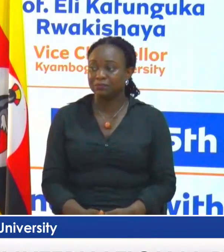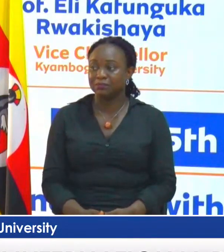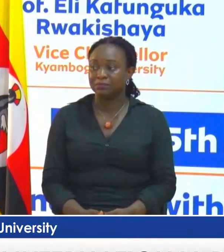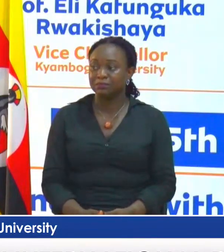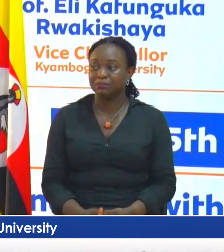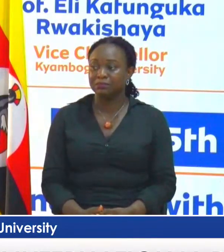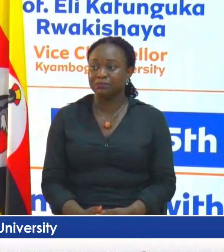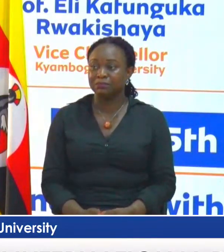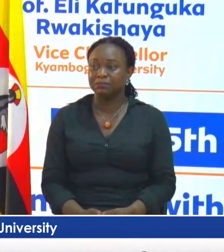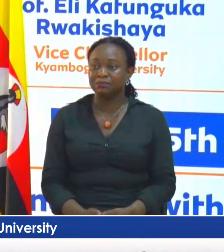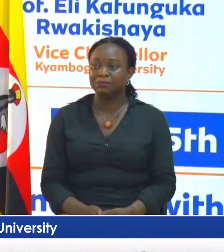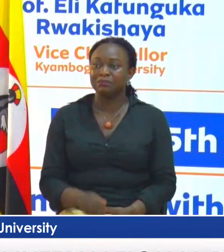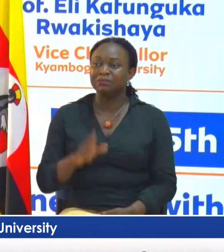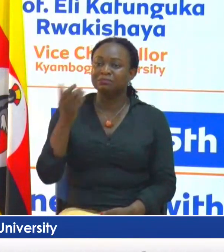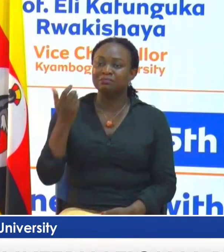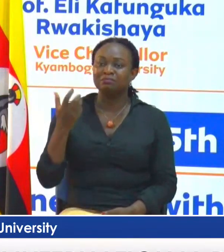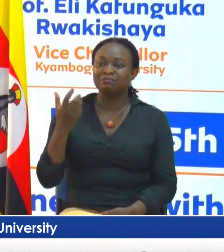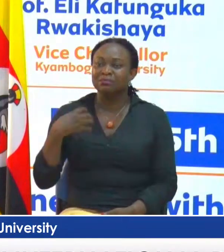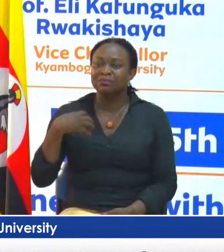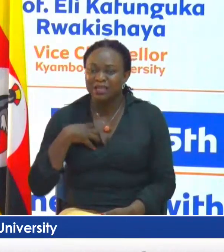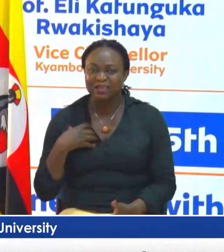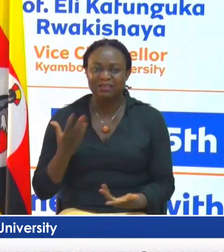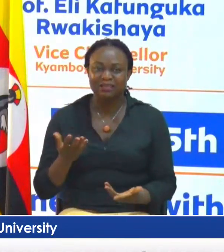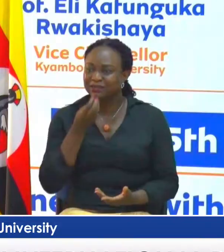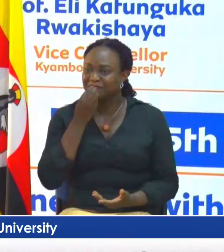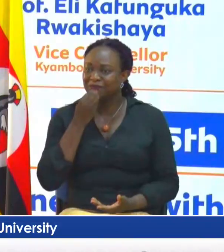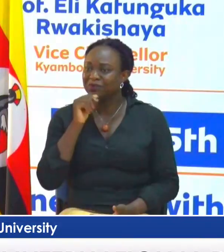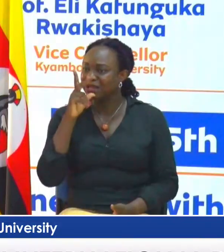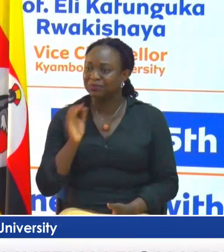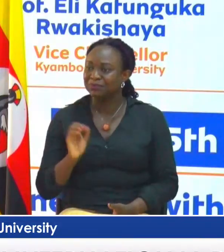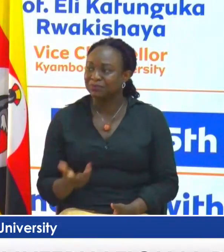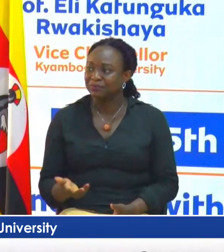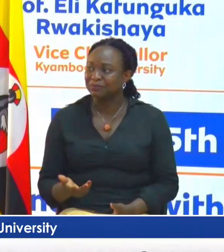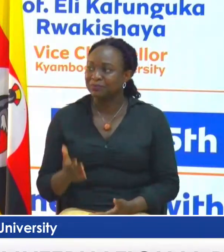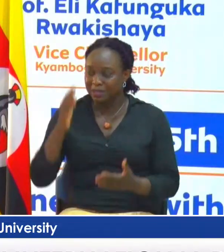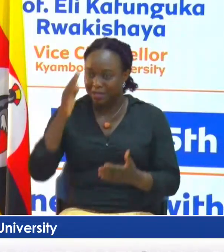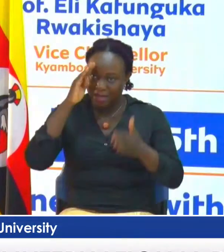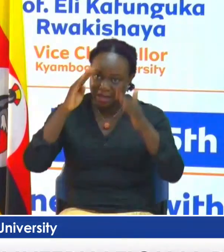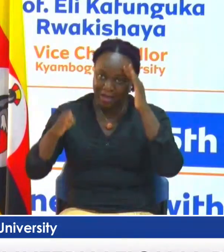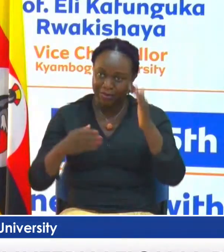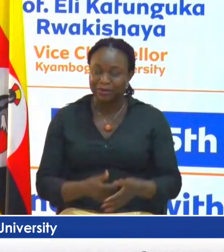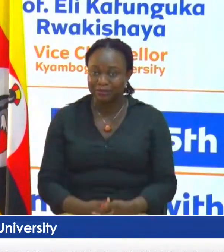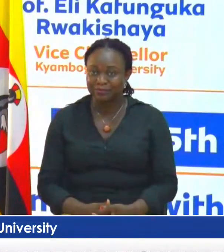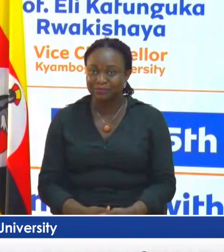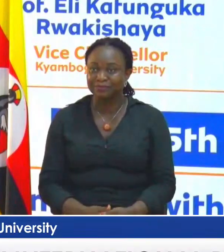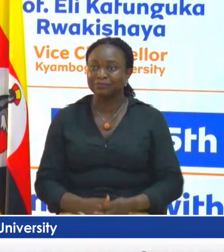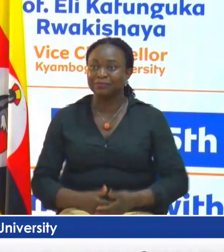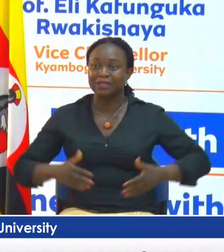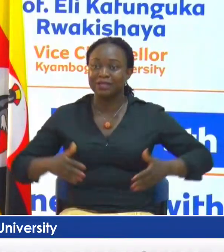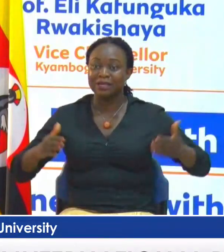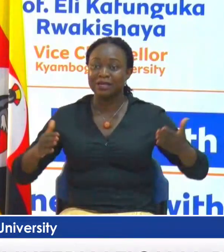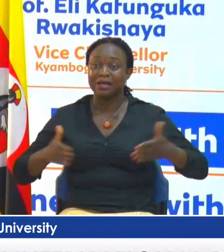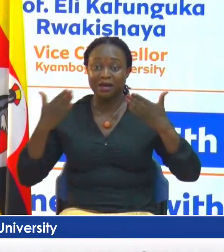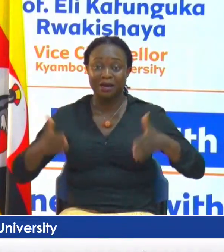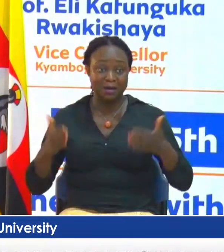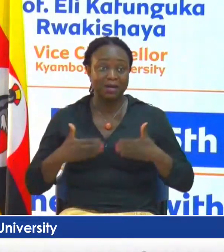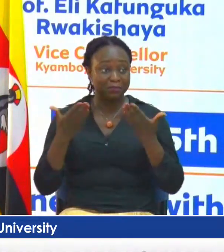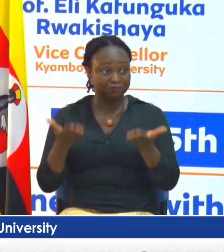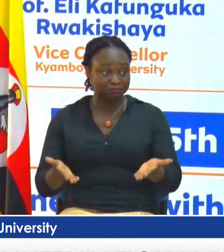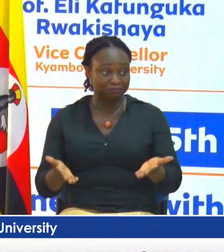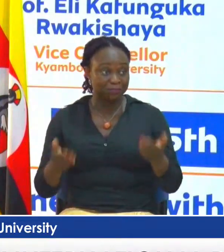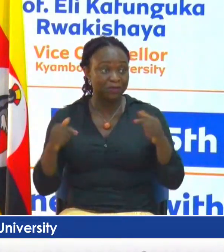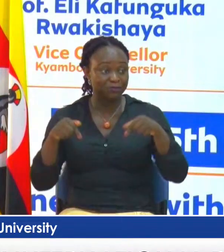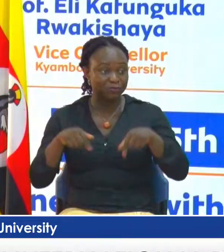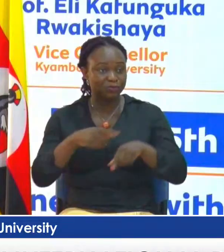Why is the energy? Did you guys eat lunch? How are you? I'm very, very happy to be here with you